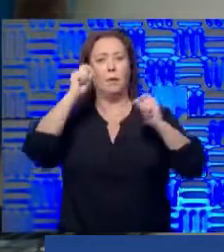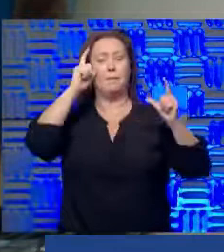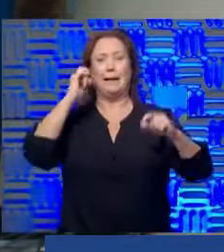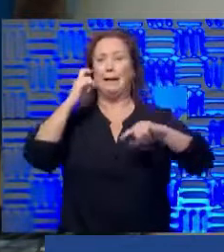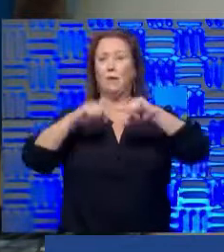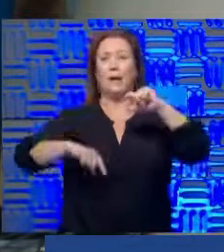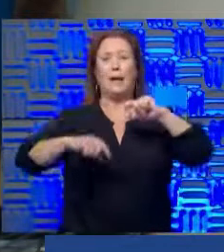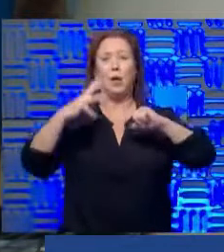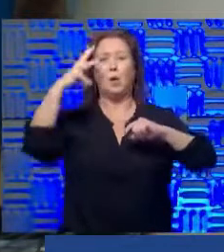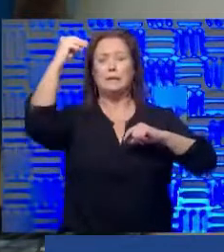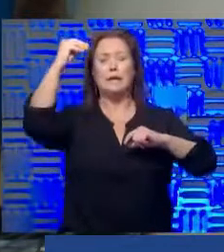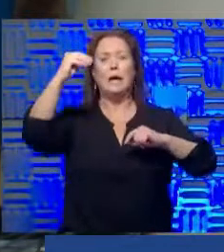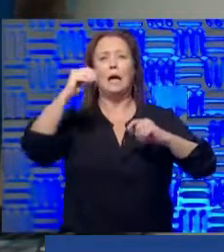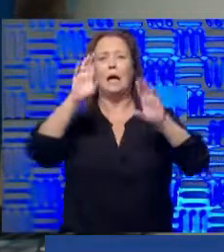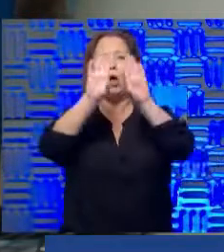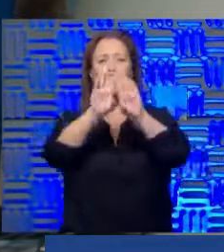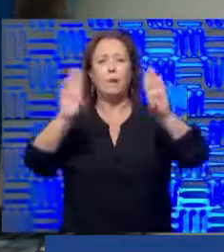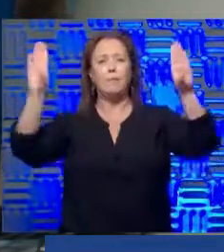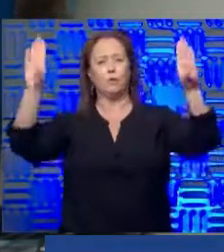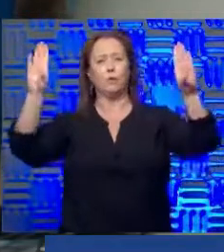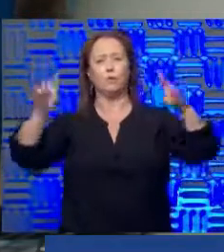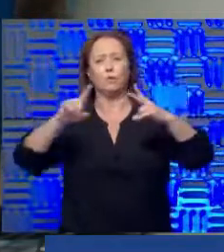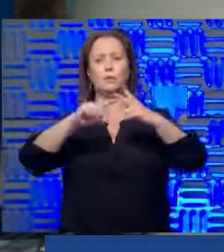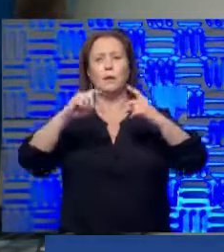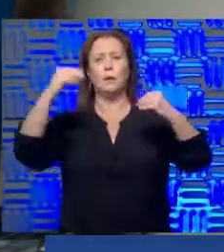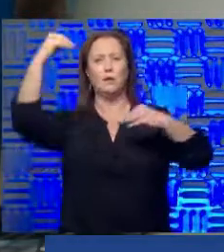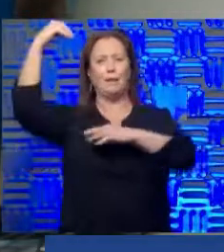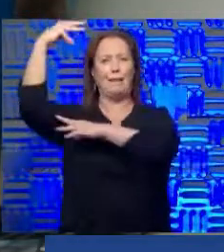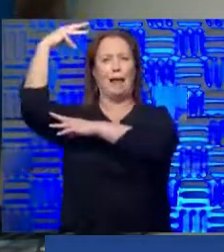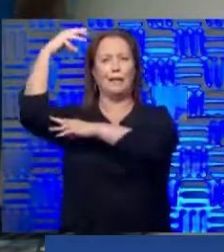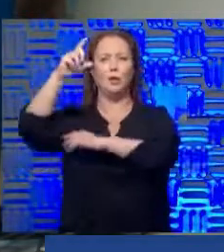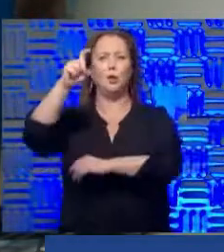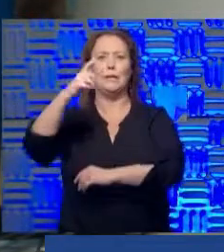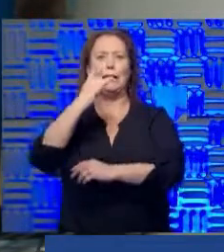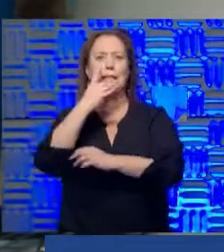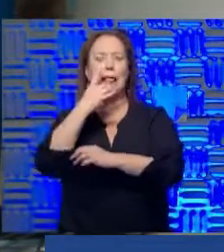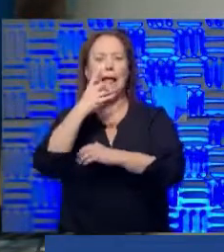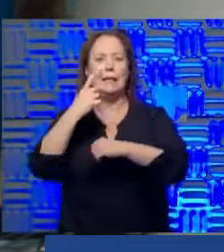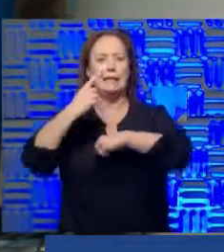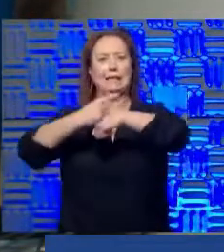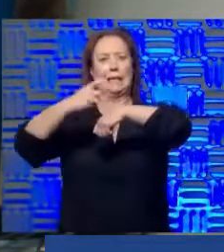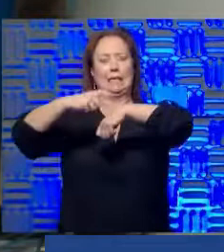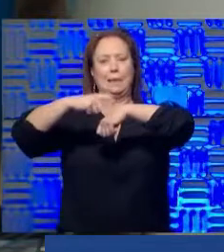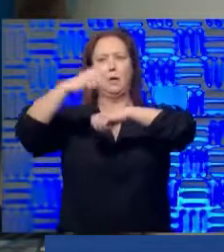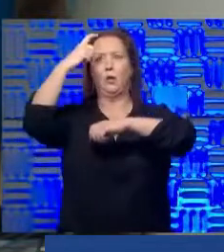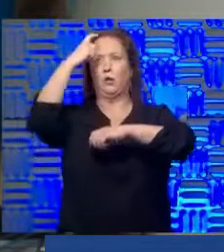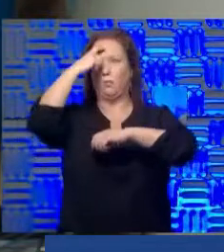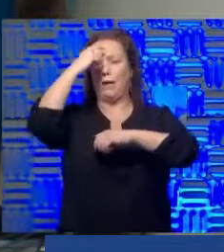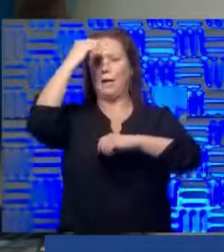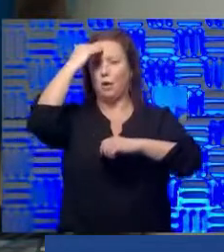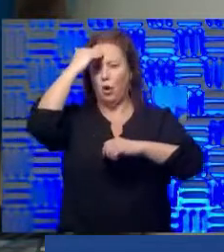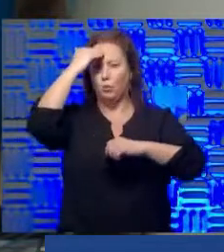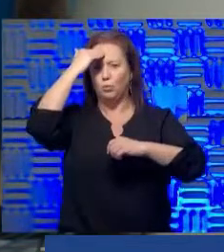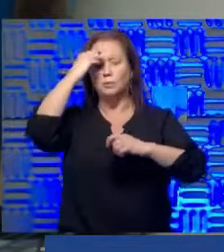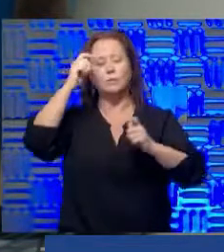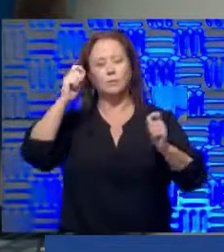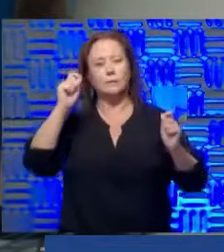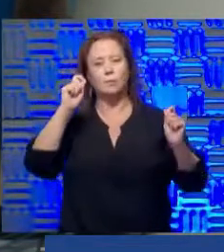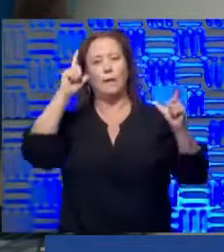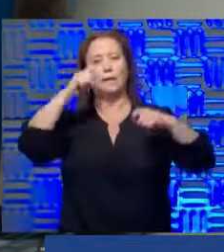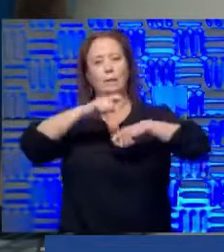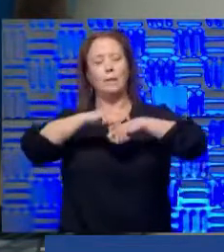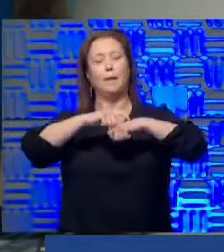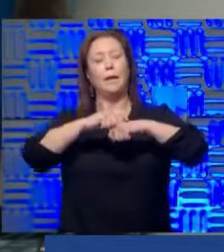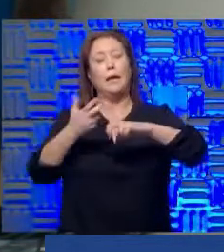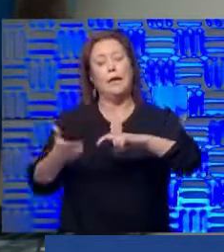least opening the curtains, turning on lights, you need light during the day, so your brain knows it's time to be awake. Increasing the